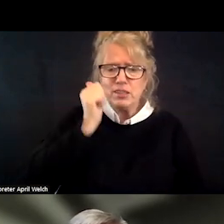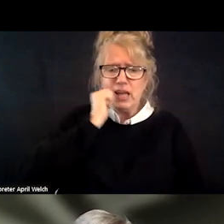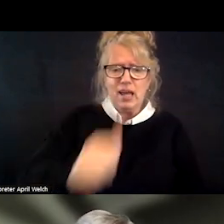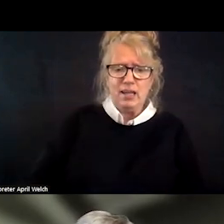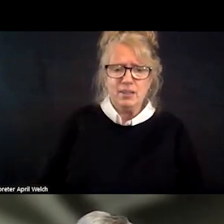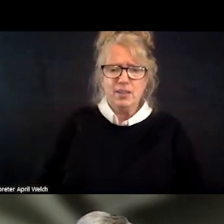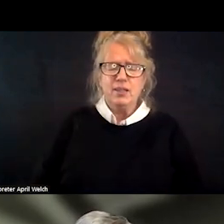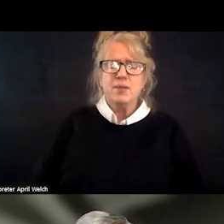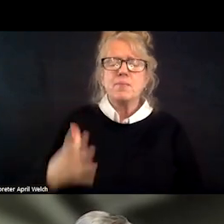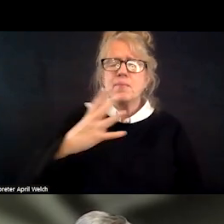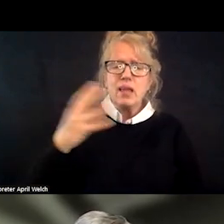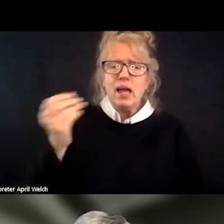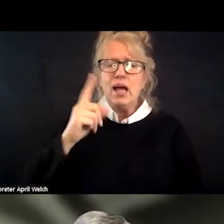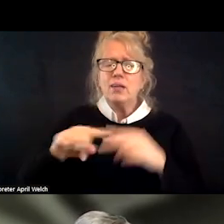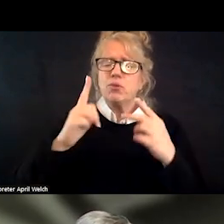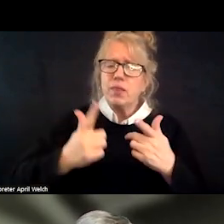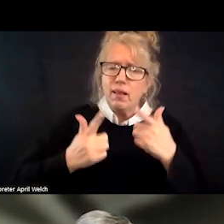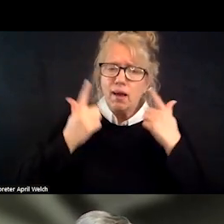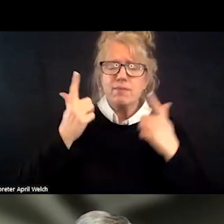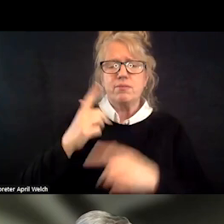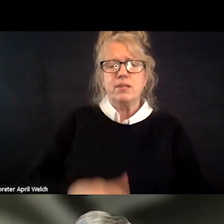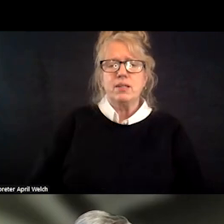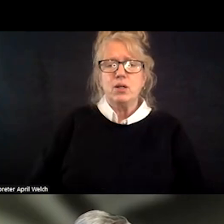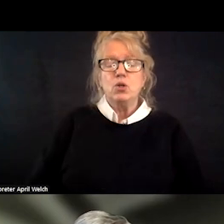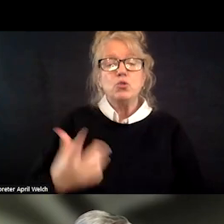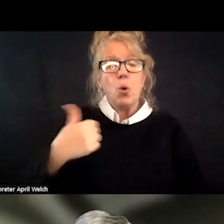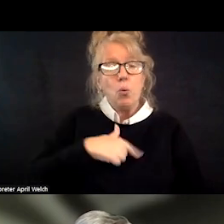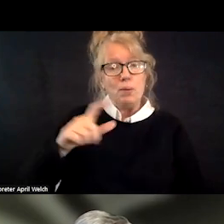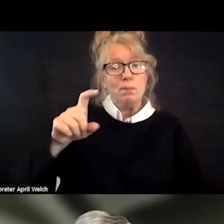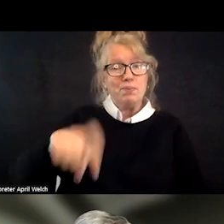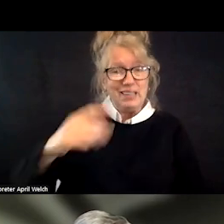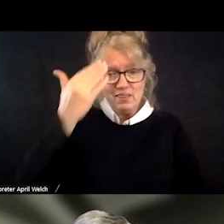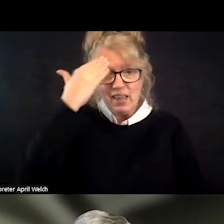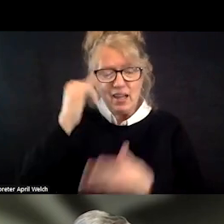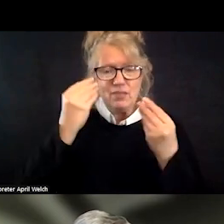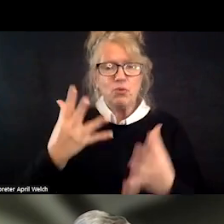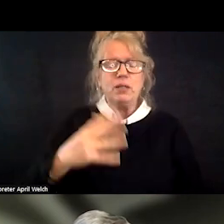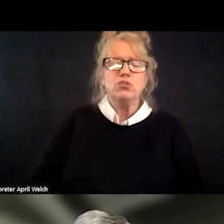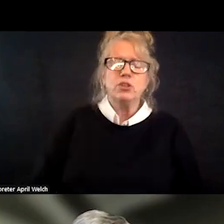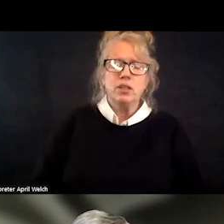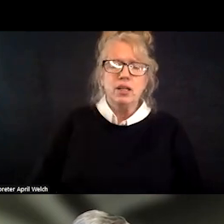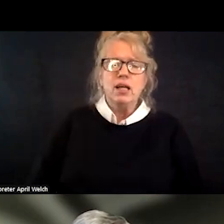on 988 and the Lifeline. So we need that data. We also need that data to